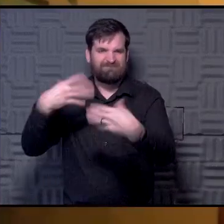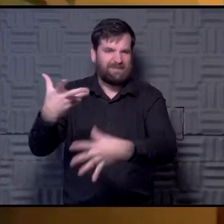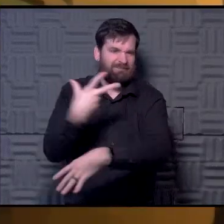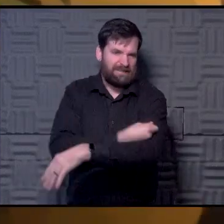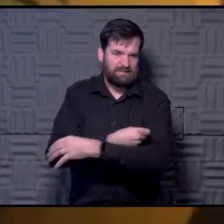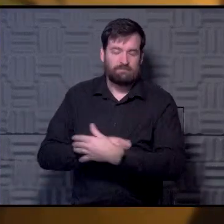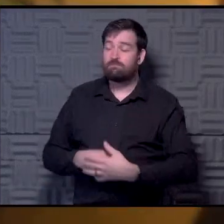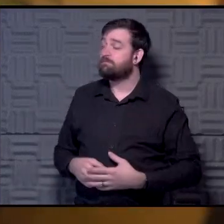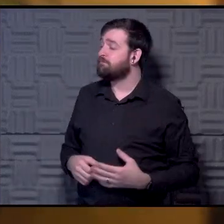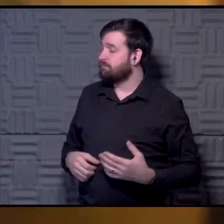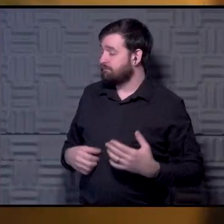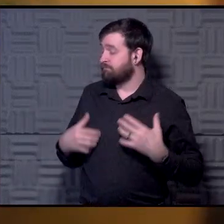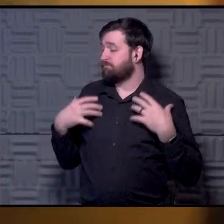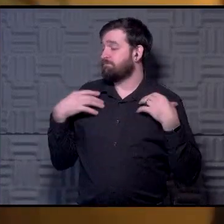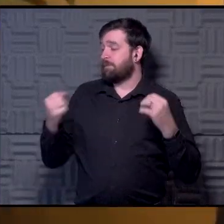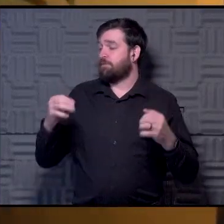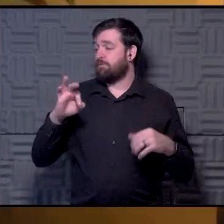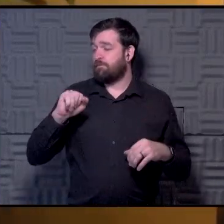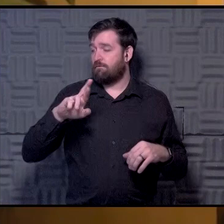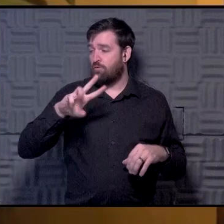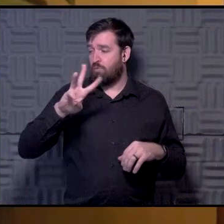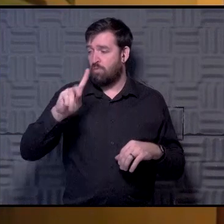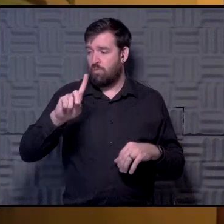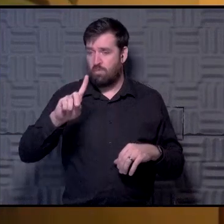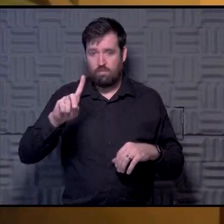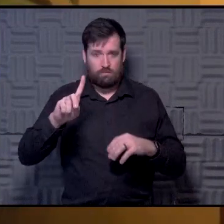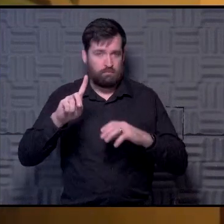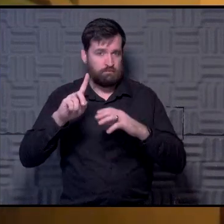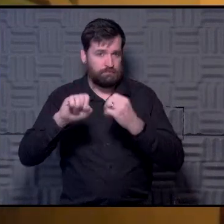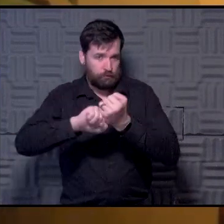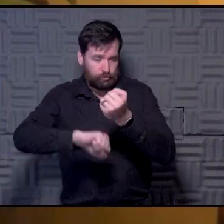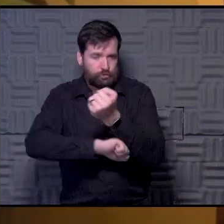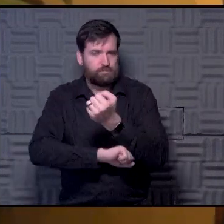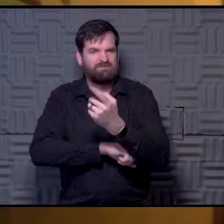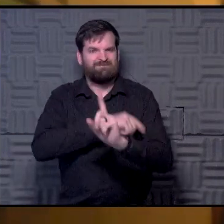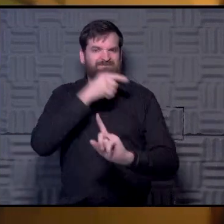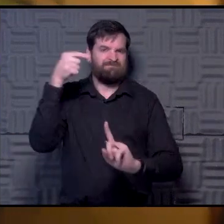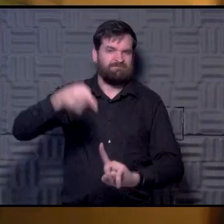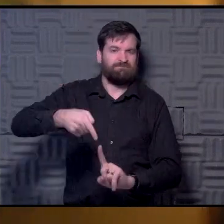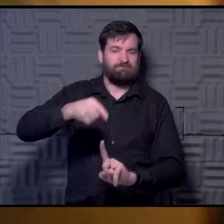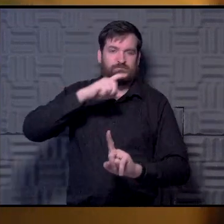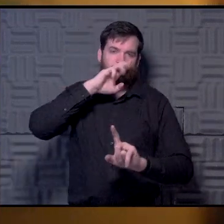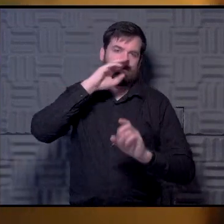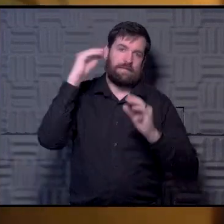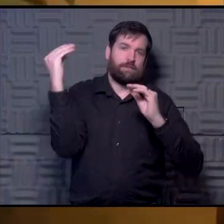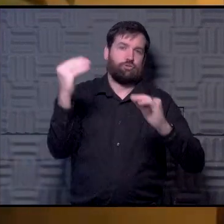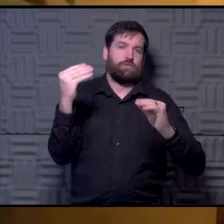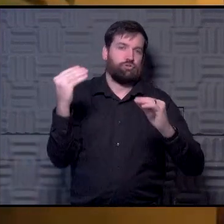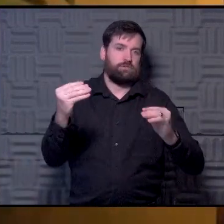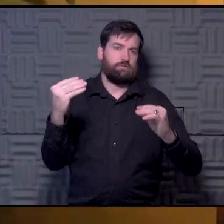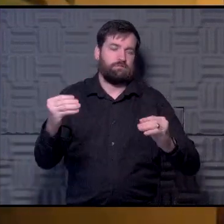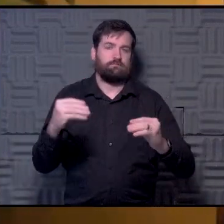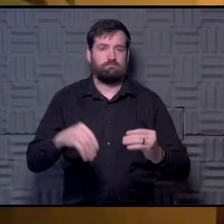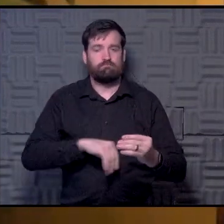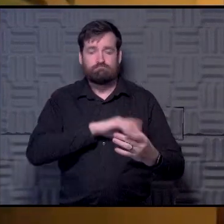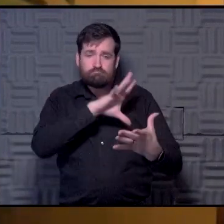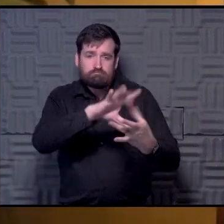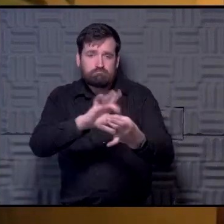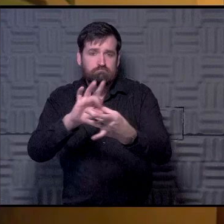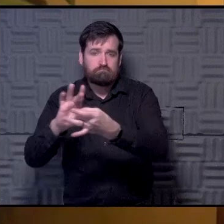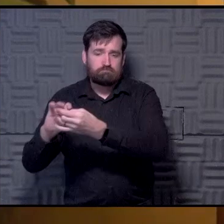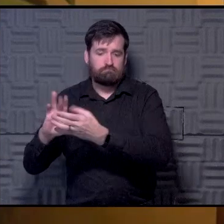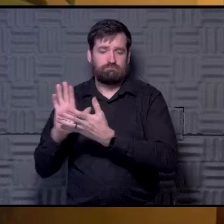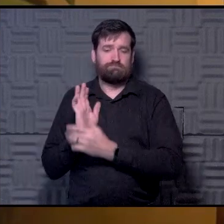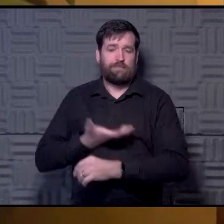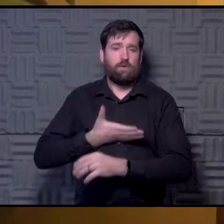Sure. Well, Health Forward Foundation is focusing on education and engagement with our